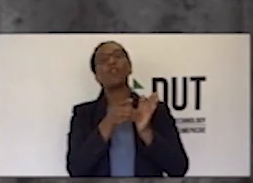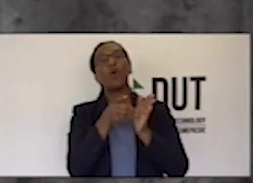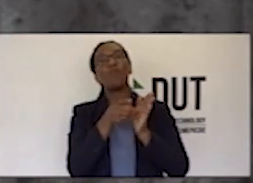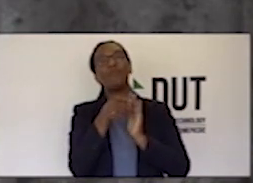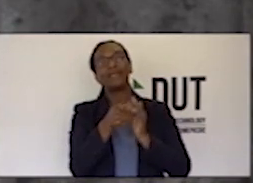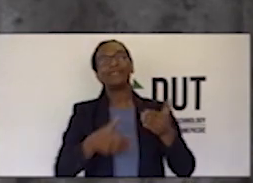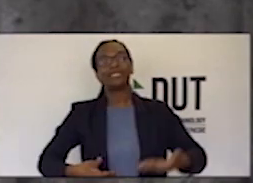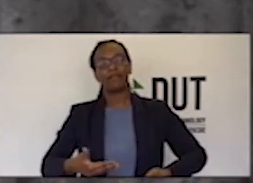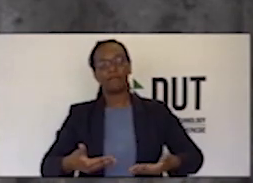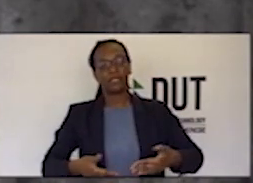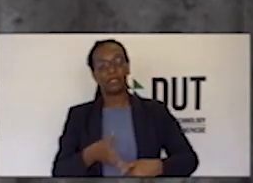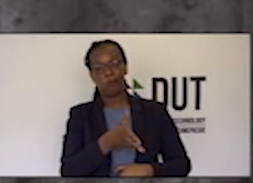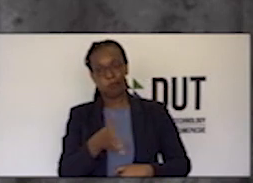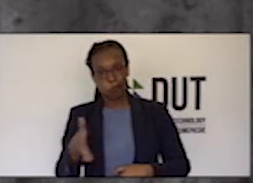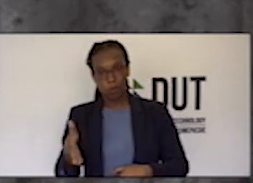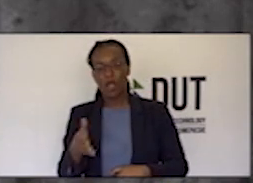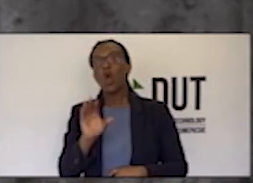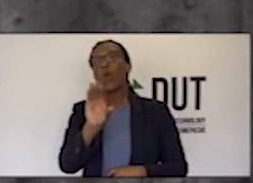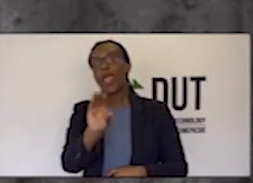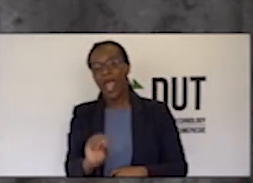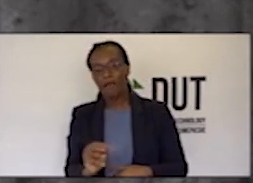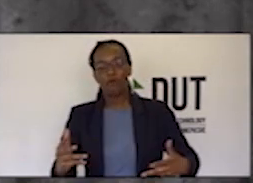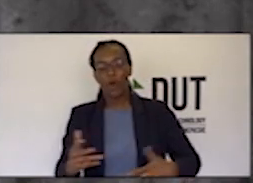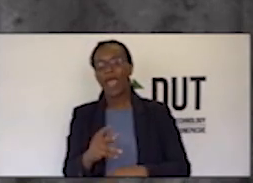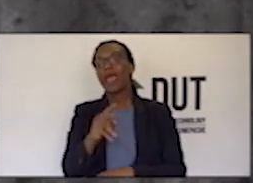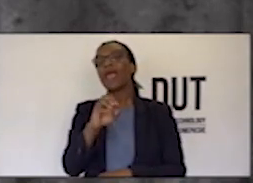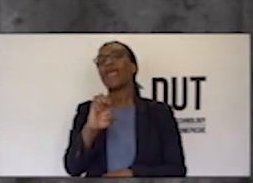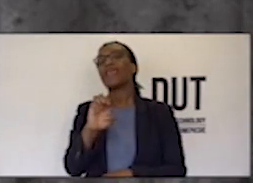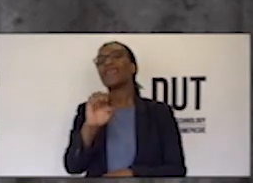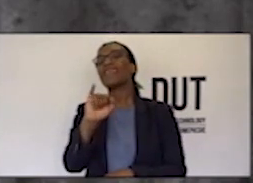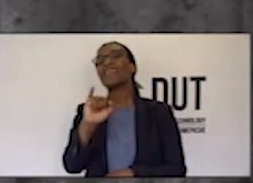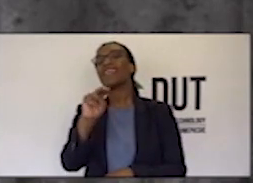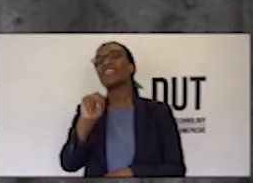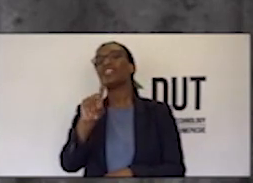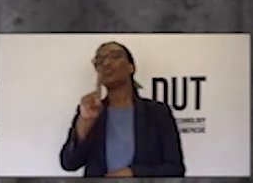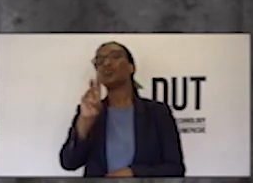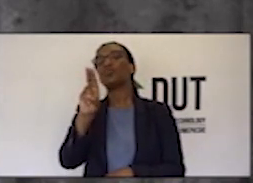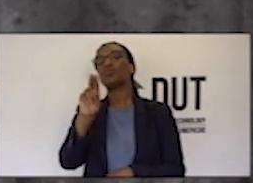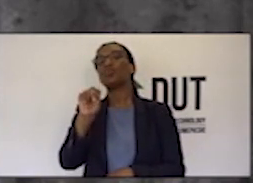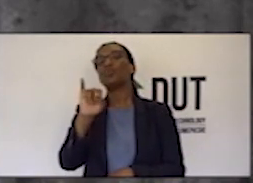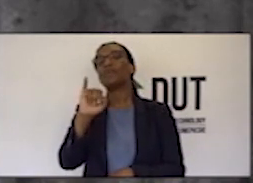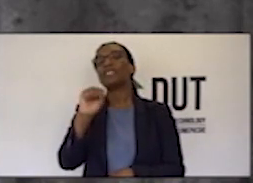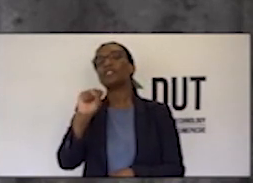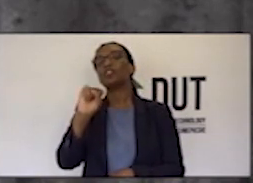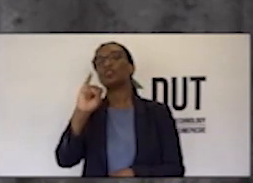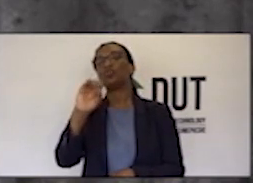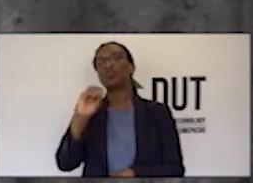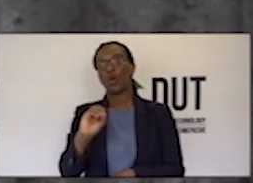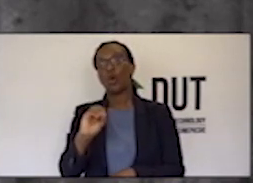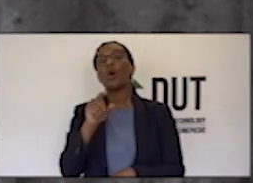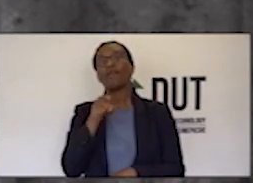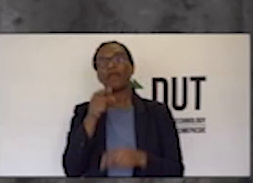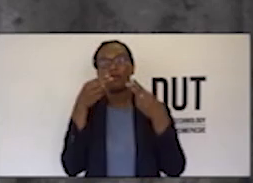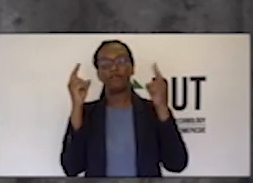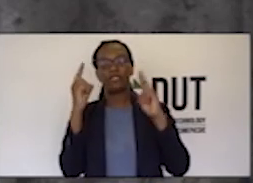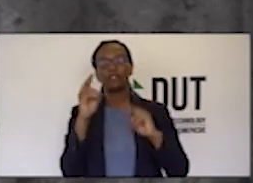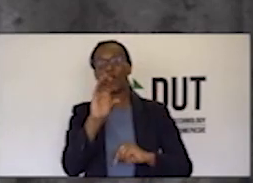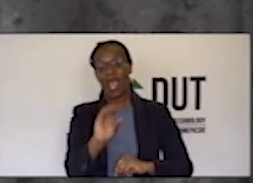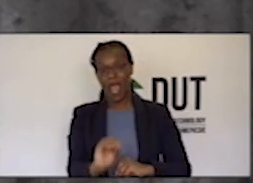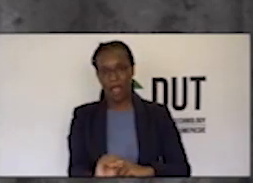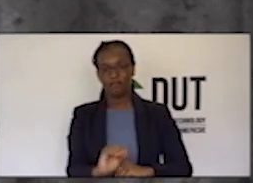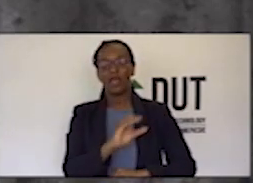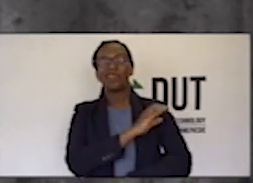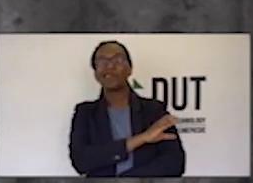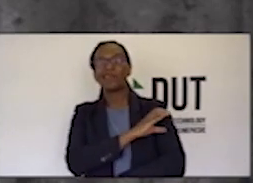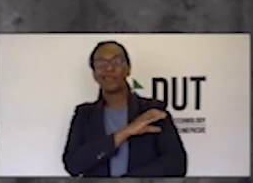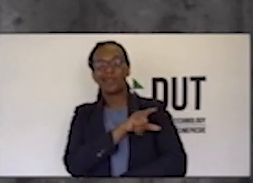We also have at the Indumiso campus the clinic the campus clinic at the Indumiso,